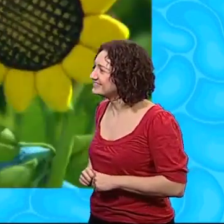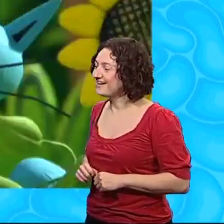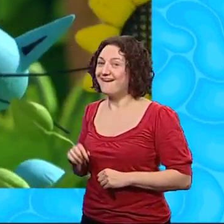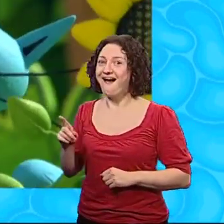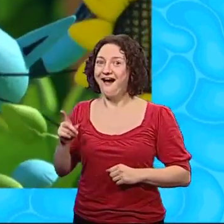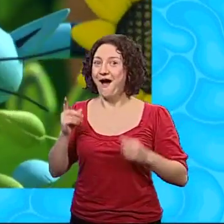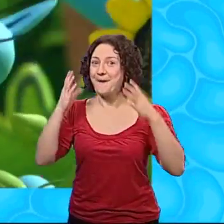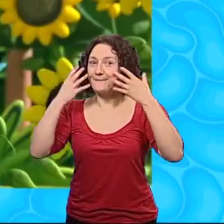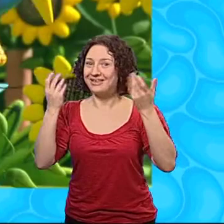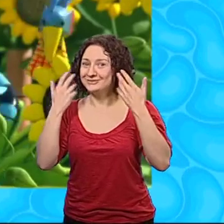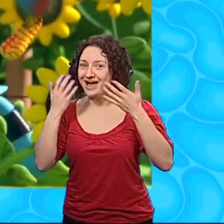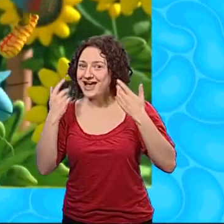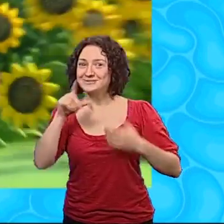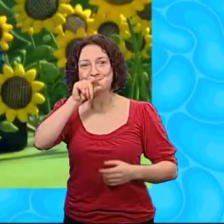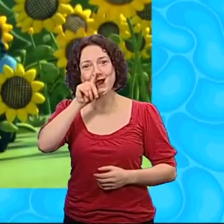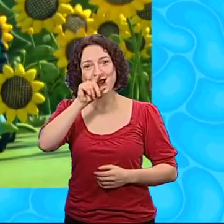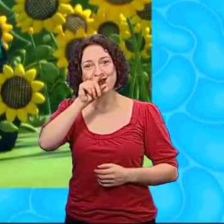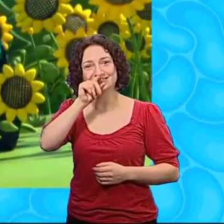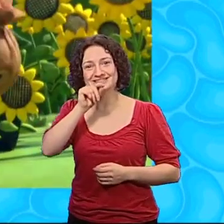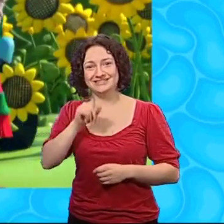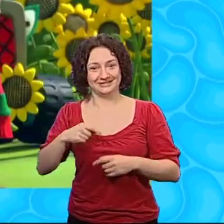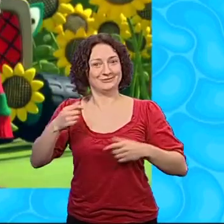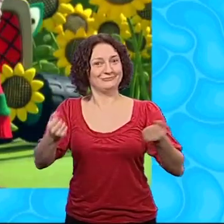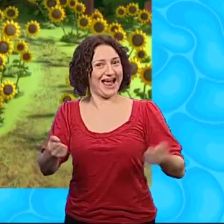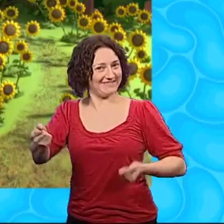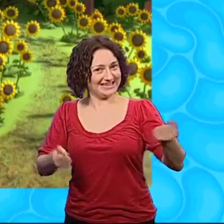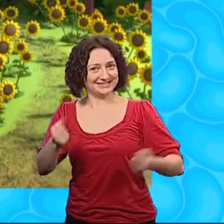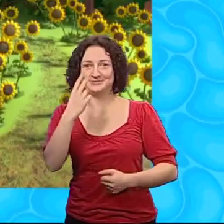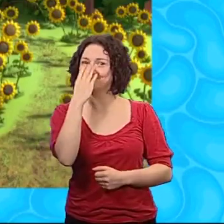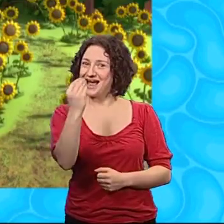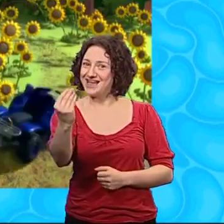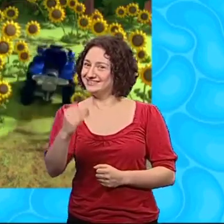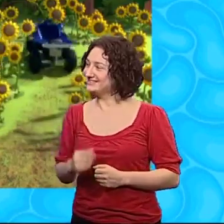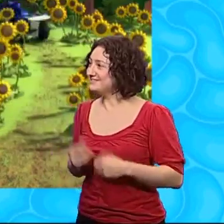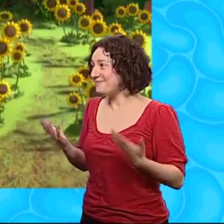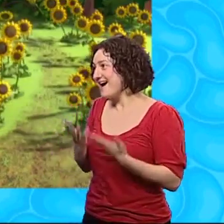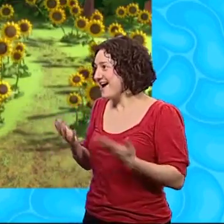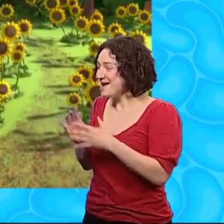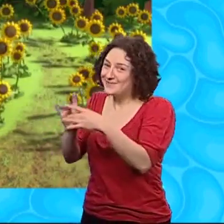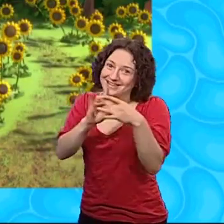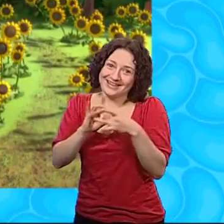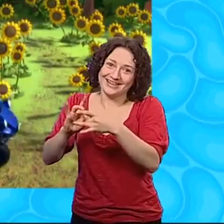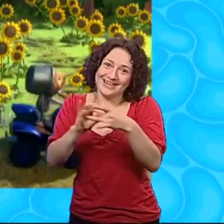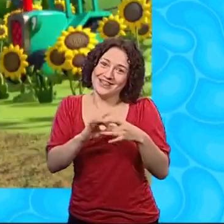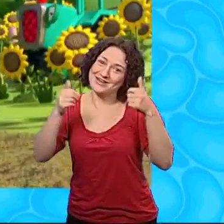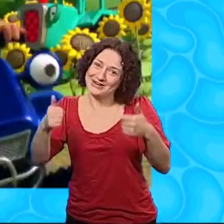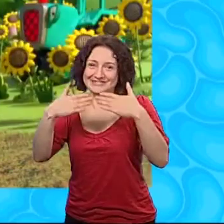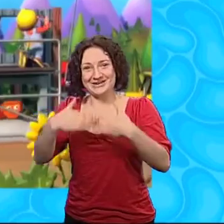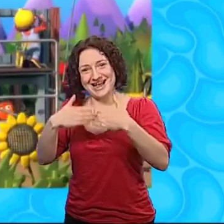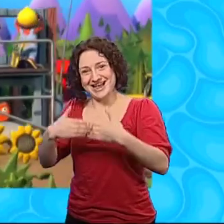can. Bilchard and Bird, Travis and Spud, playing together like good friends